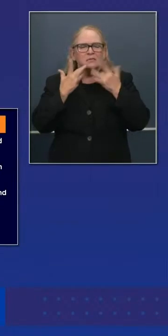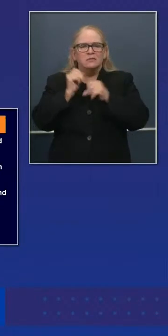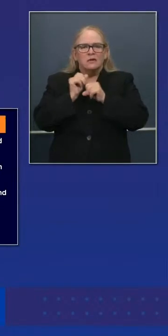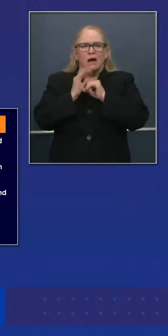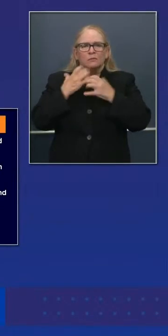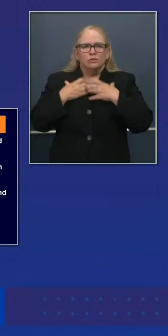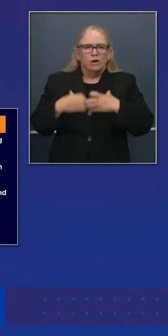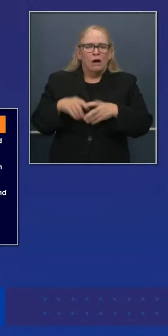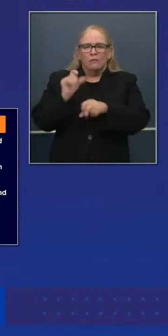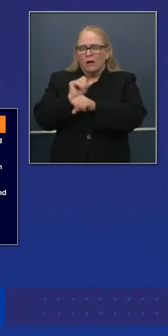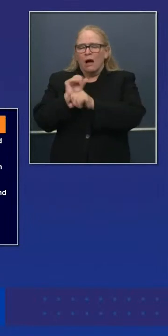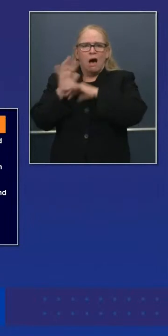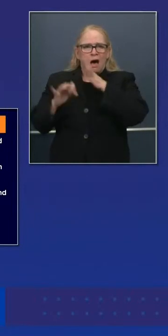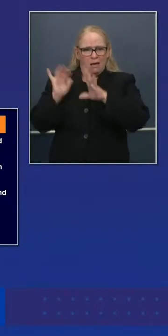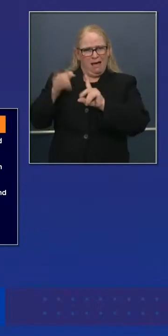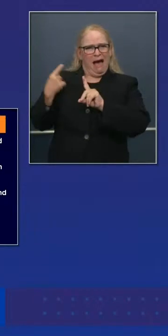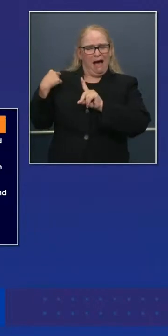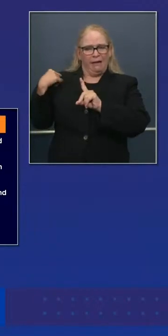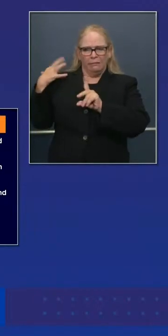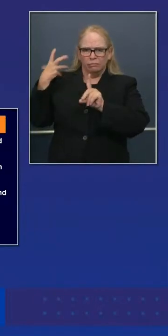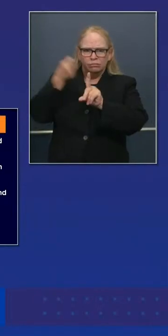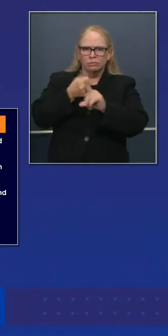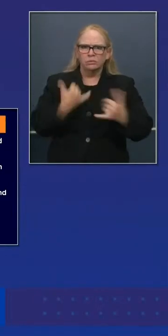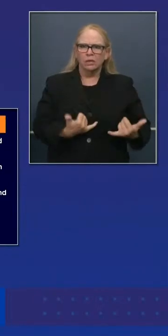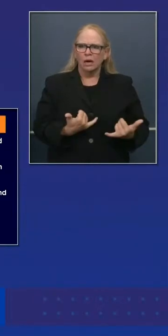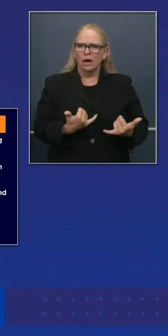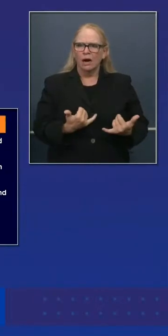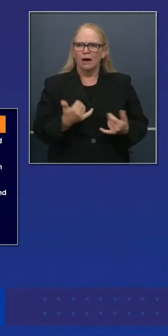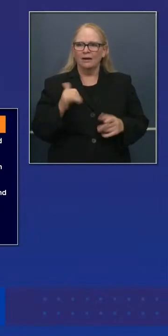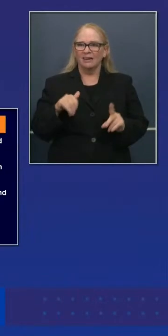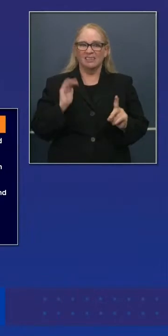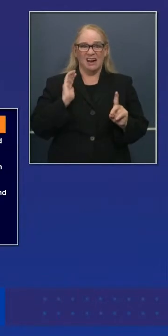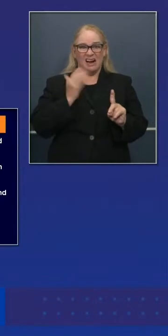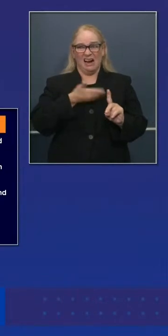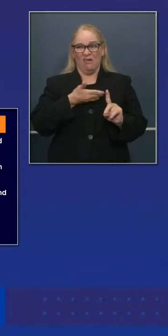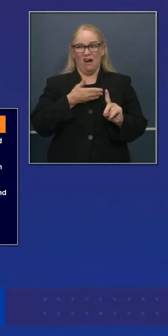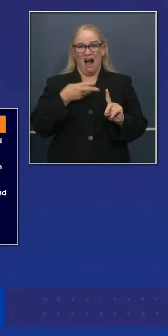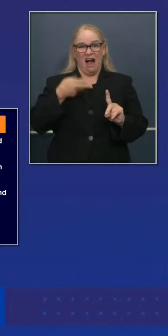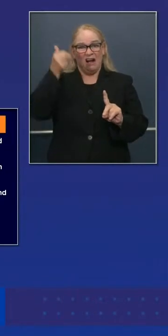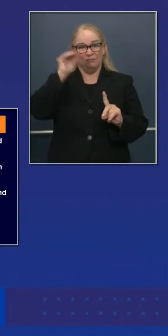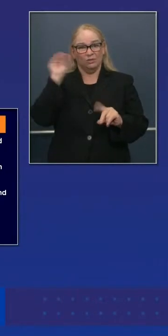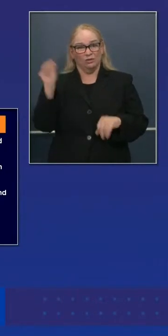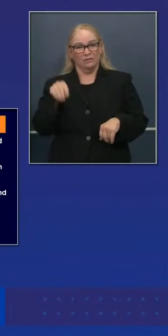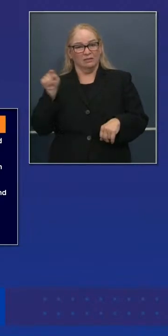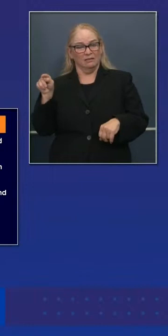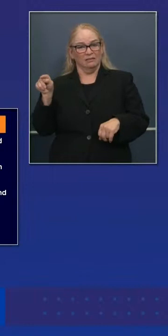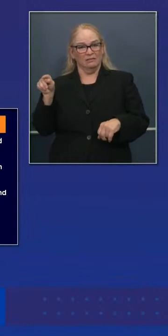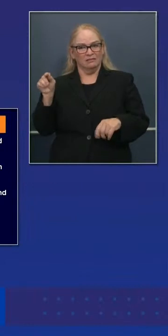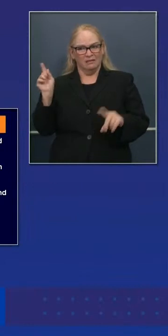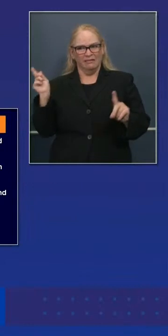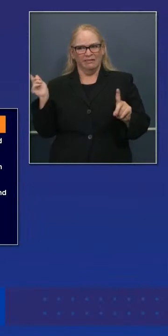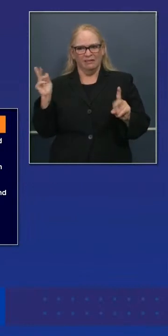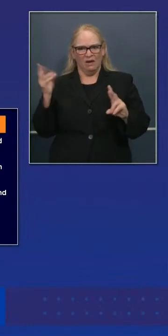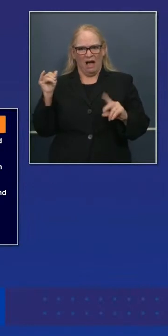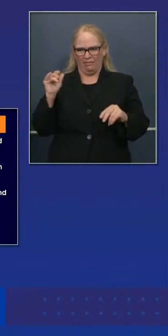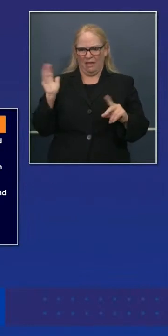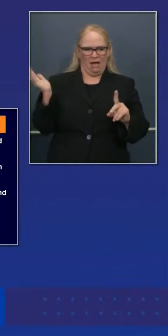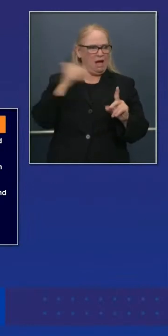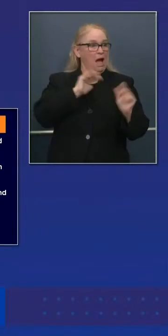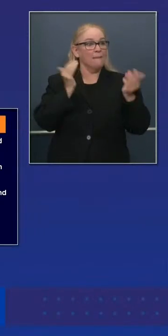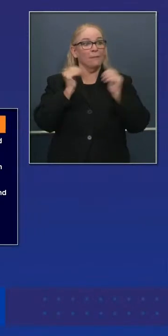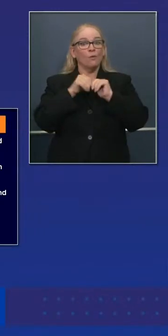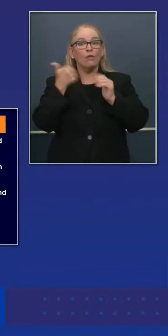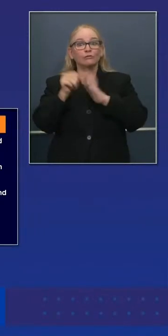substantially higher than even the national recorded numbers and the state numbers that we'll be putting out very, very